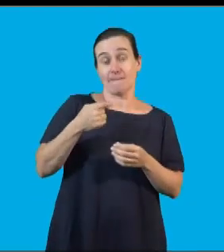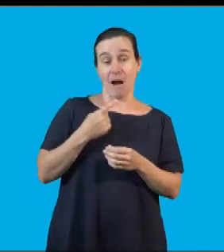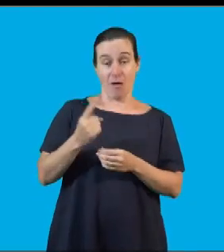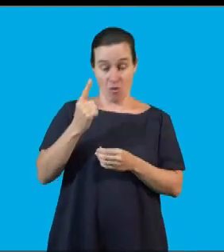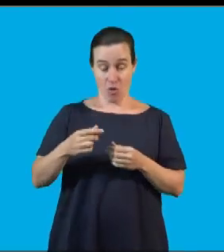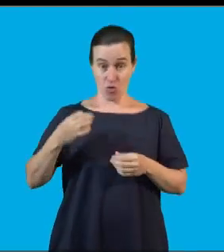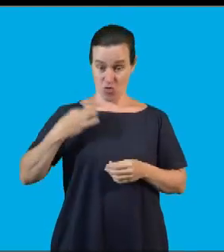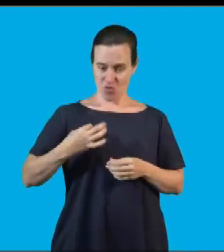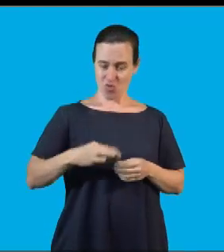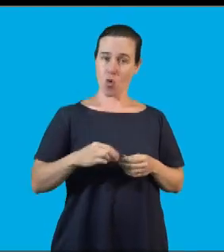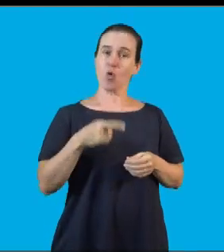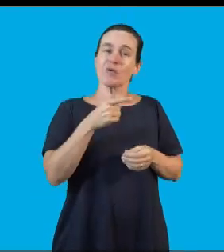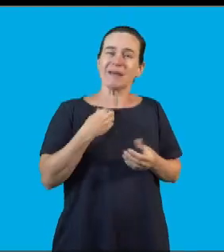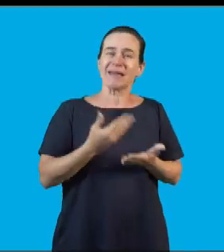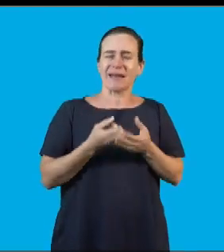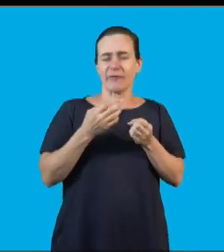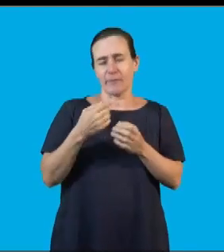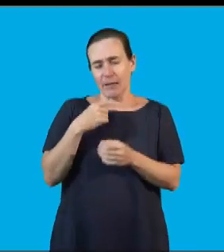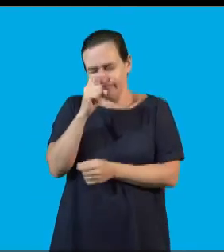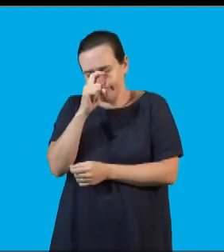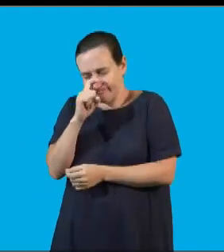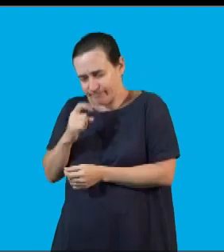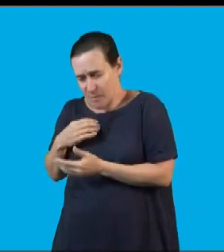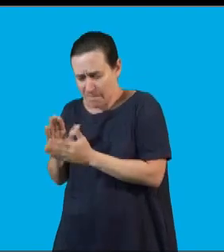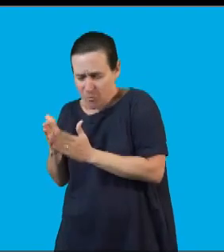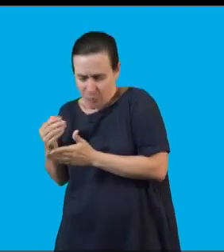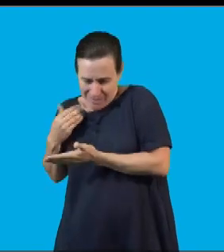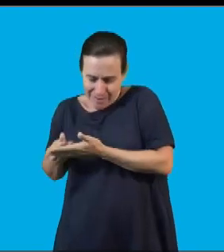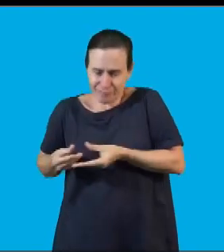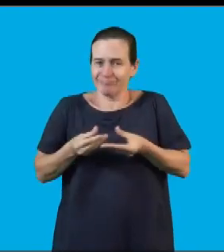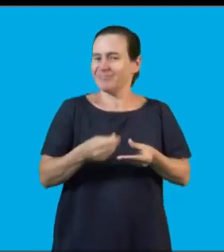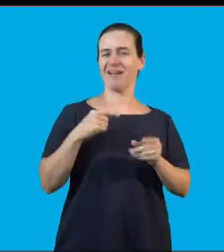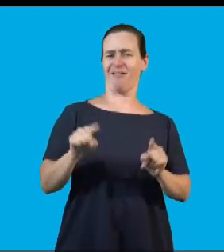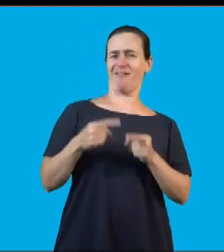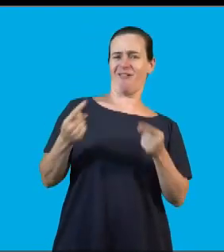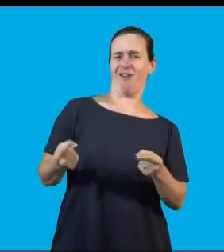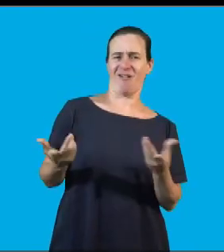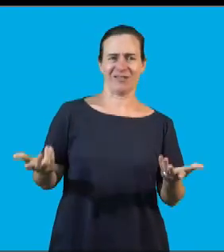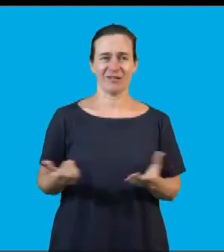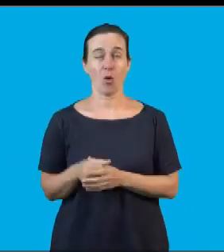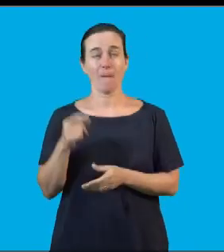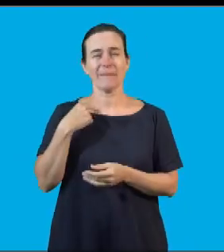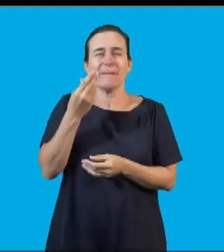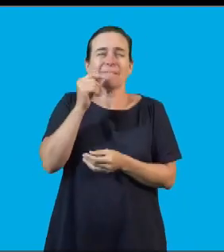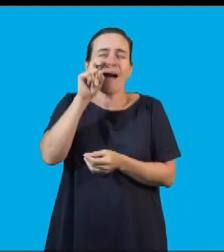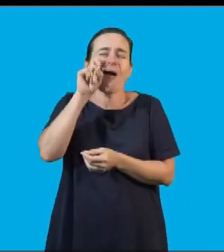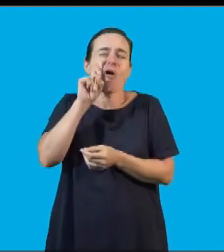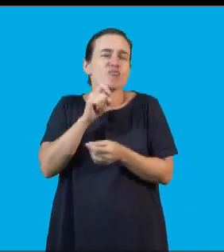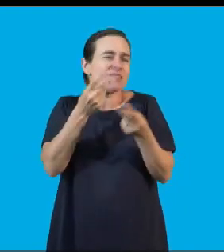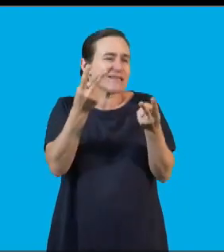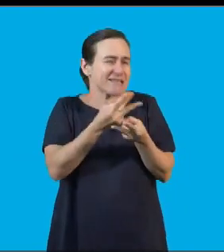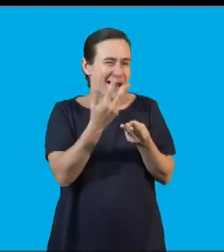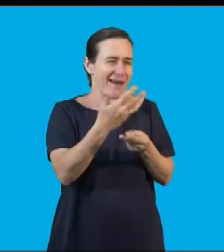copy of an audiobook that meant everything to you when you were her age. You will never buy an old audiobook